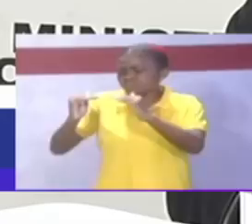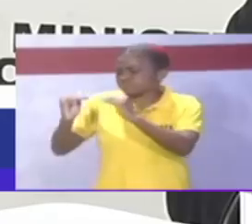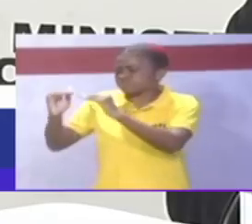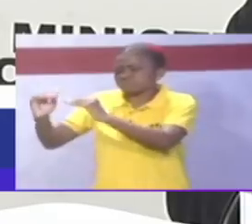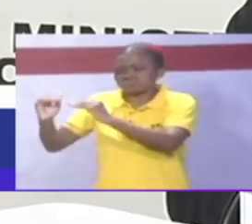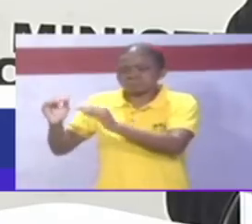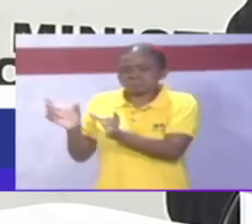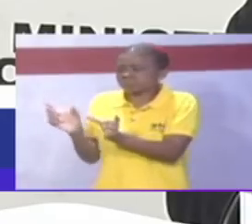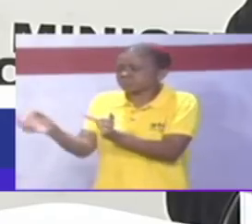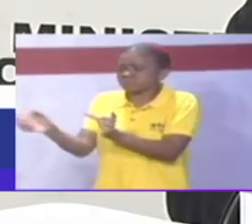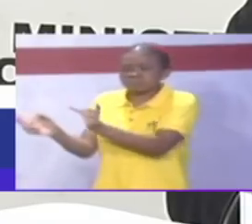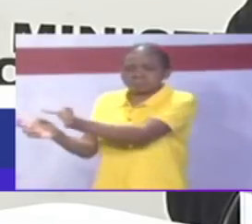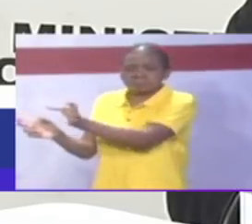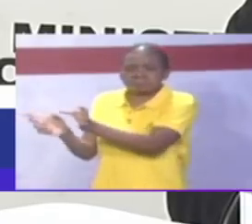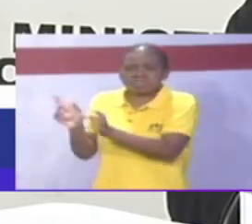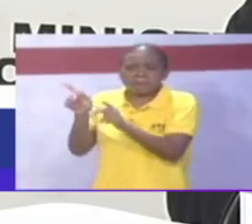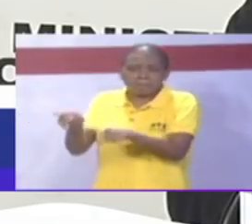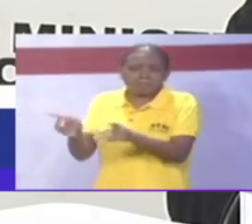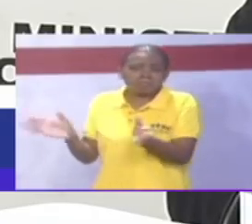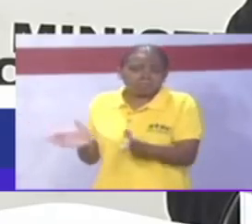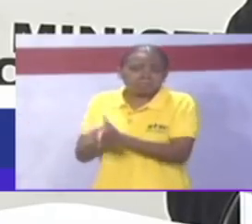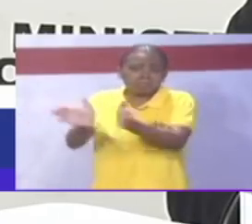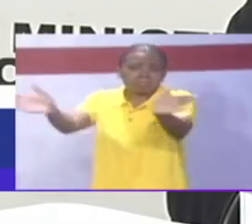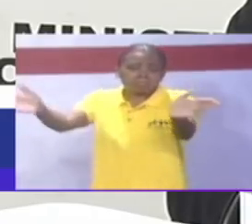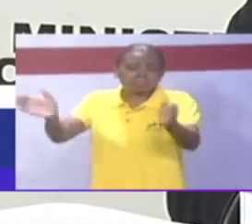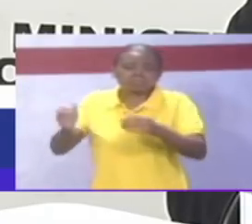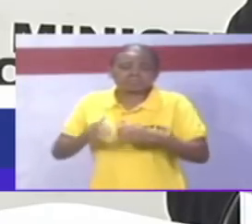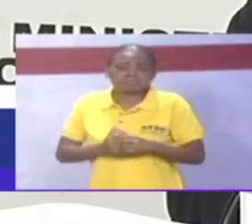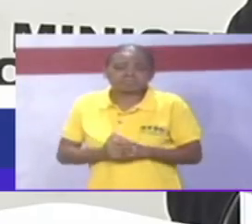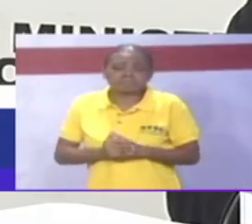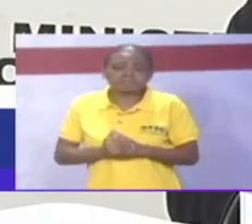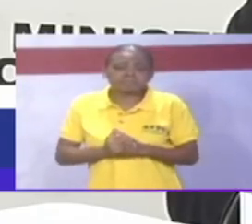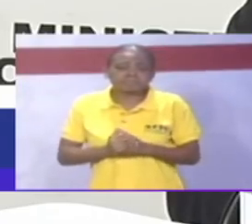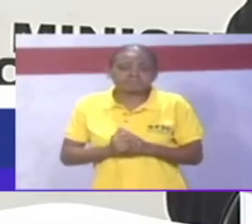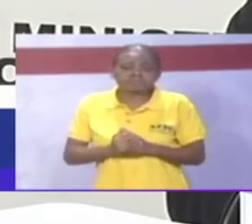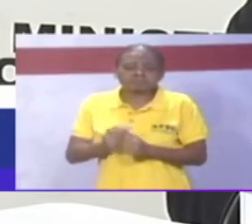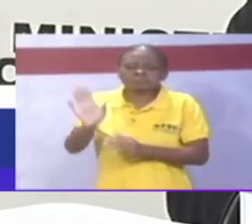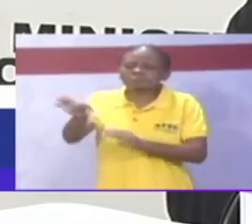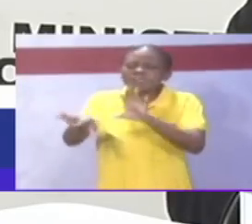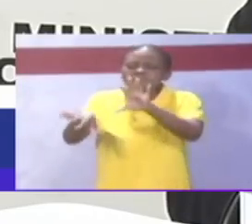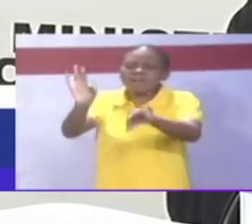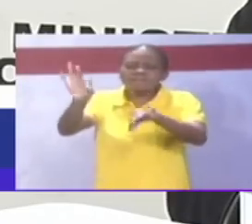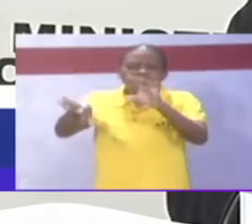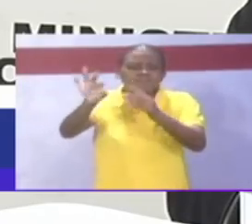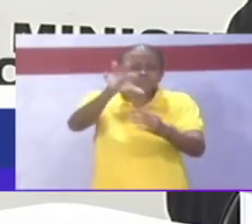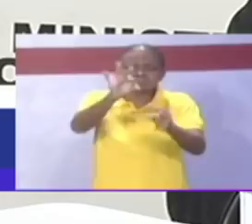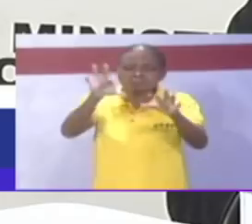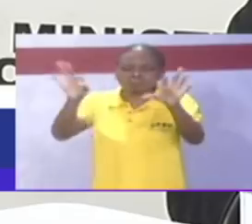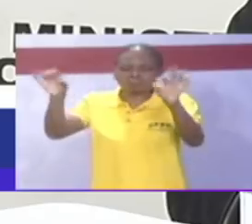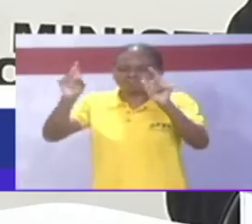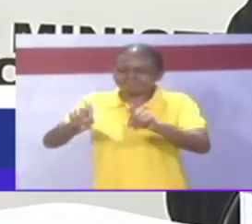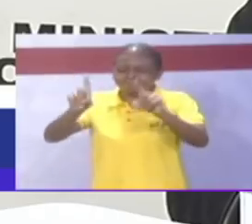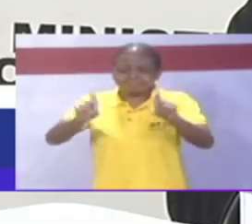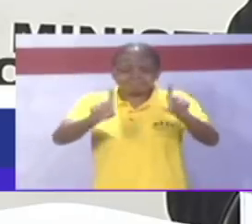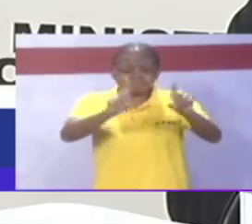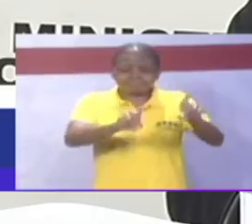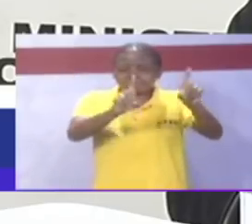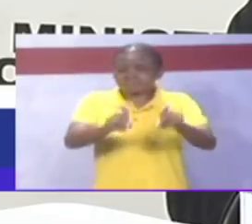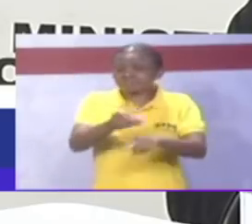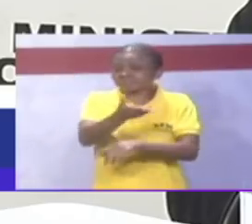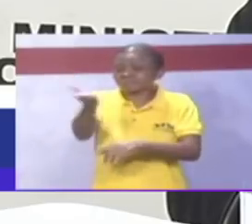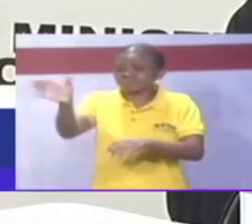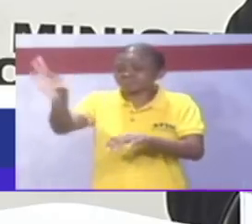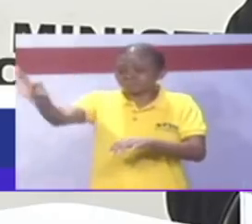individuals in the general population who are being monitored by a random testing of samples from cases that show up in the